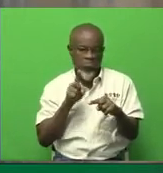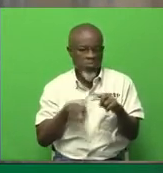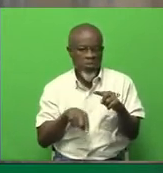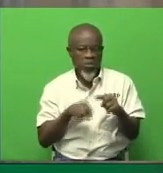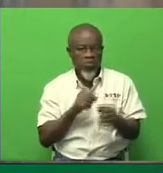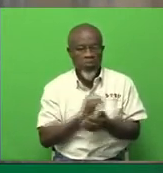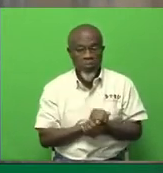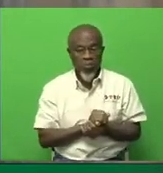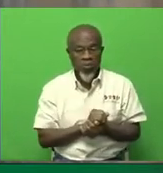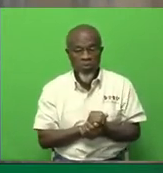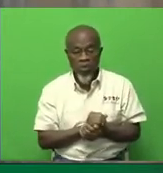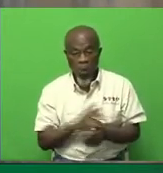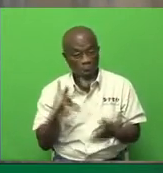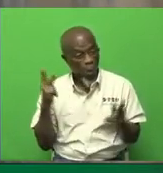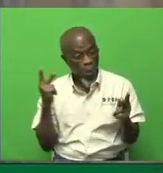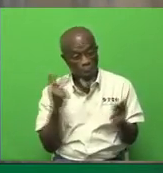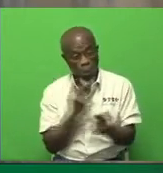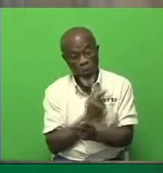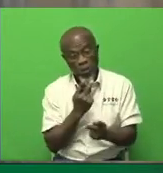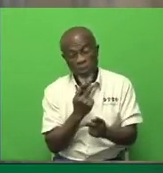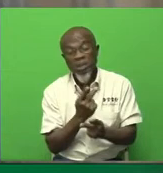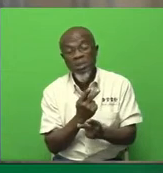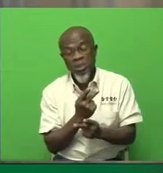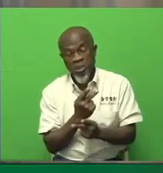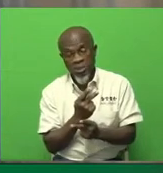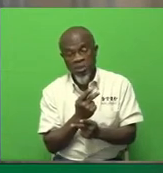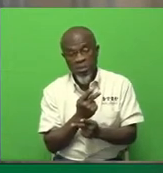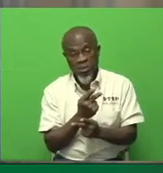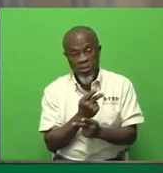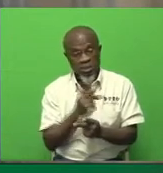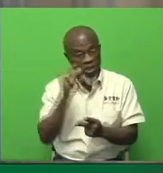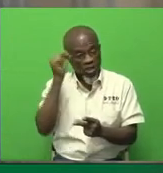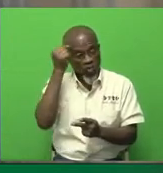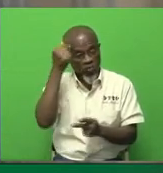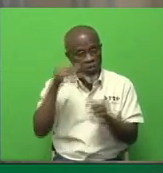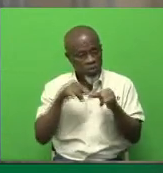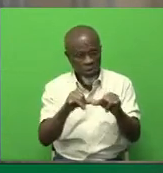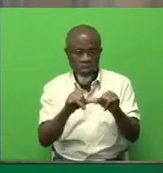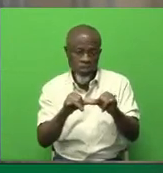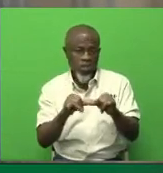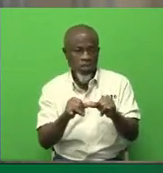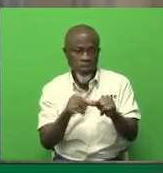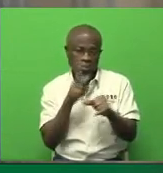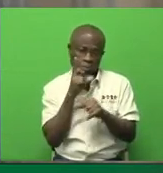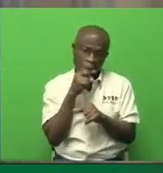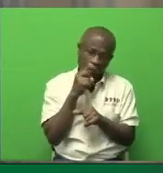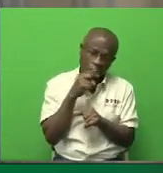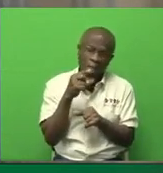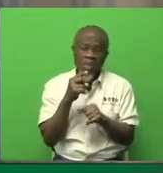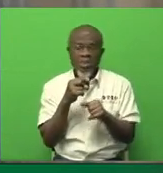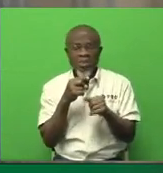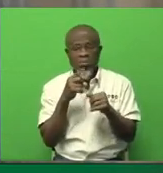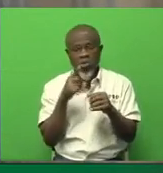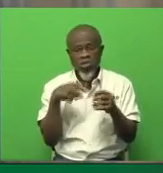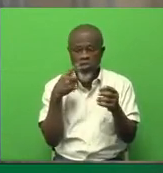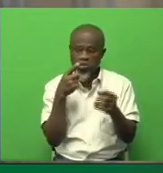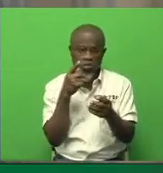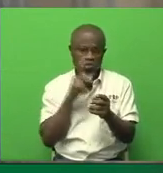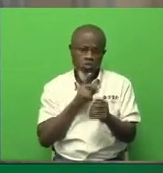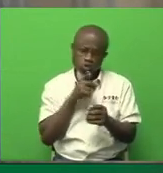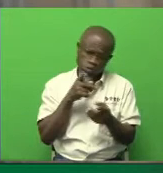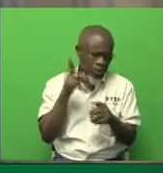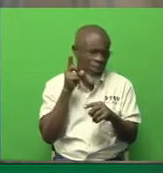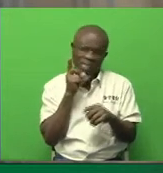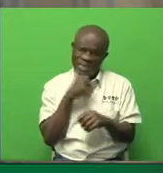was Factory government continues to misrepresent the facts will not instill confidence in the domestic